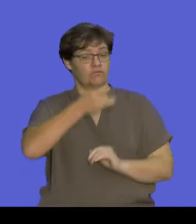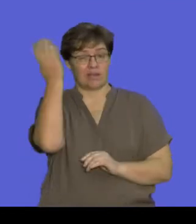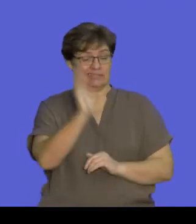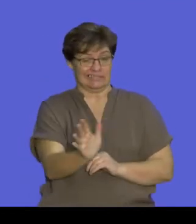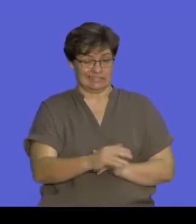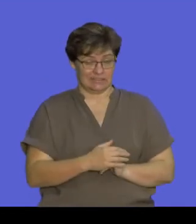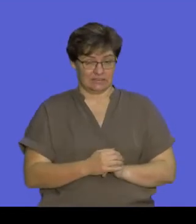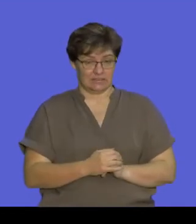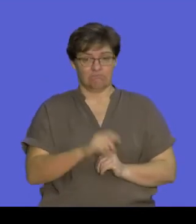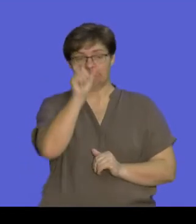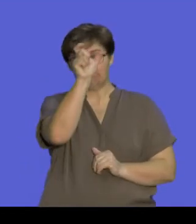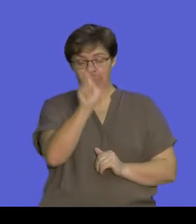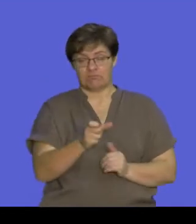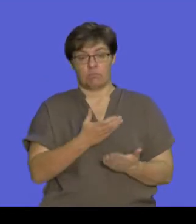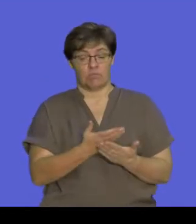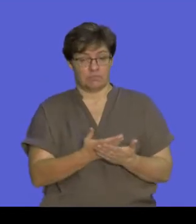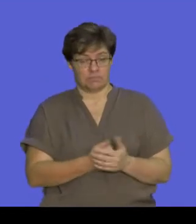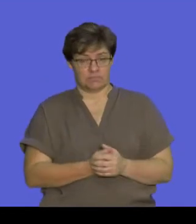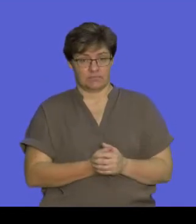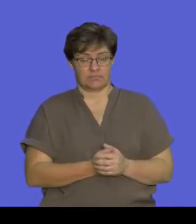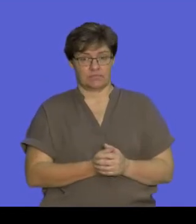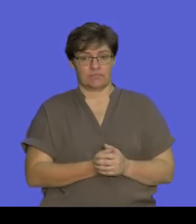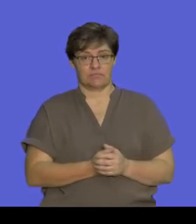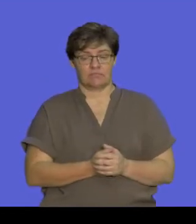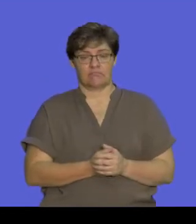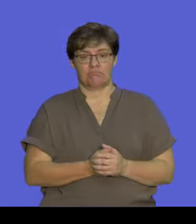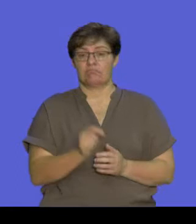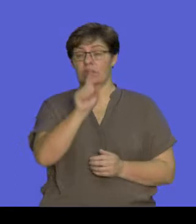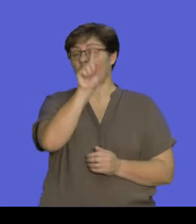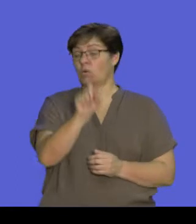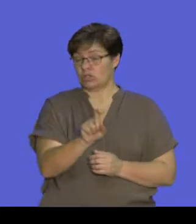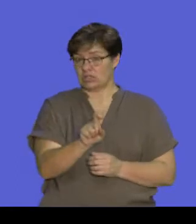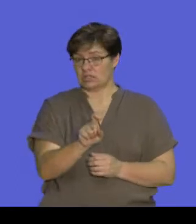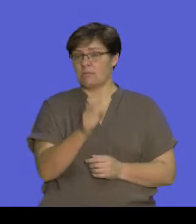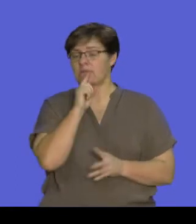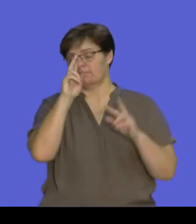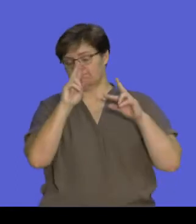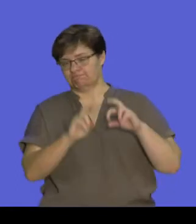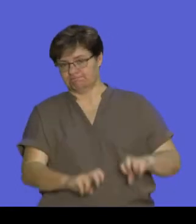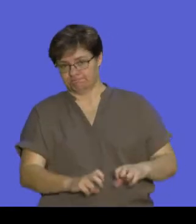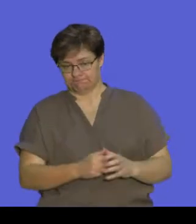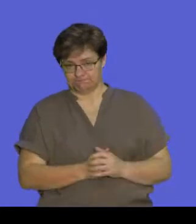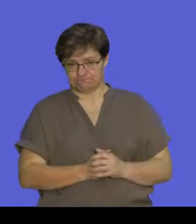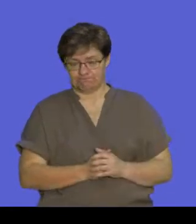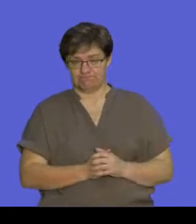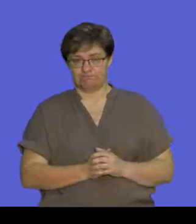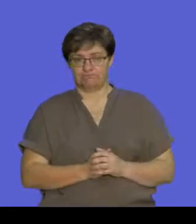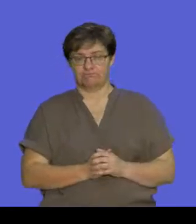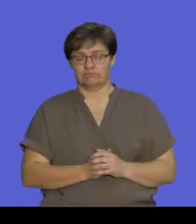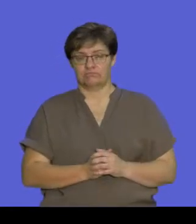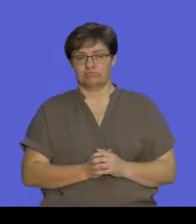our terminology for probability, but here is the question that we're going to explore in a little bit of detail.